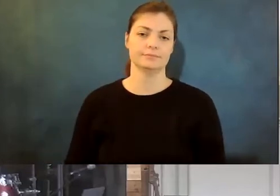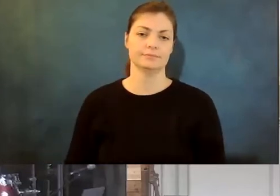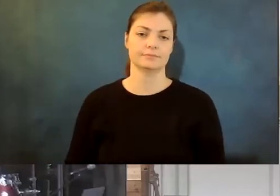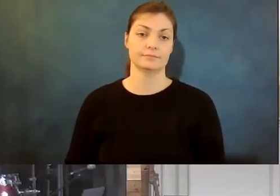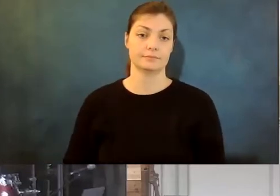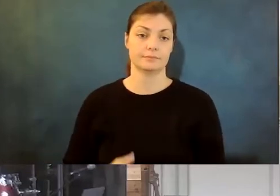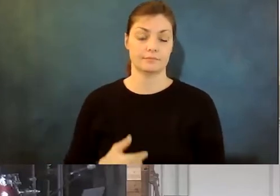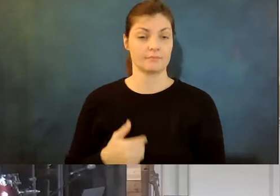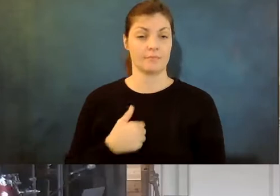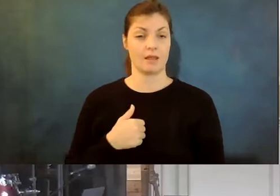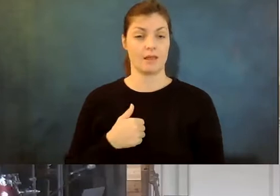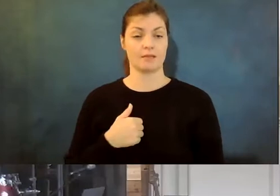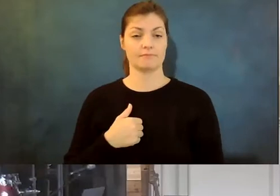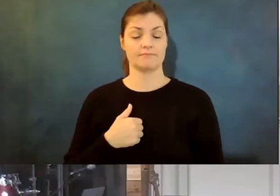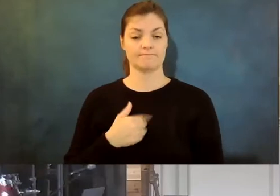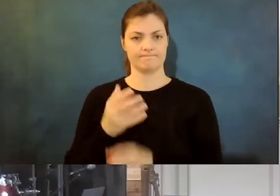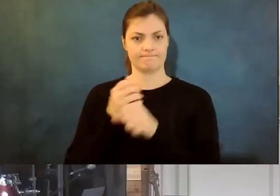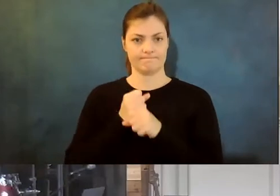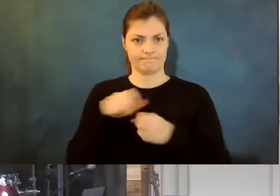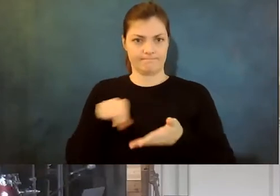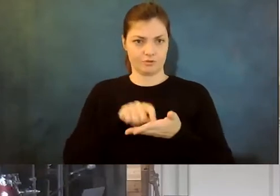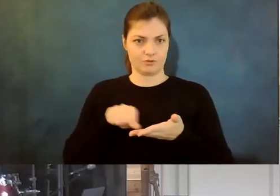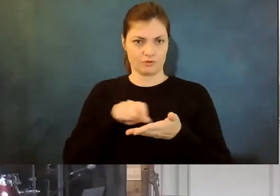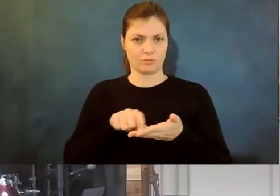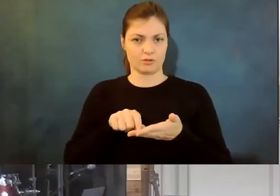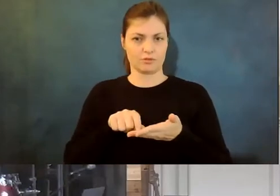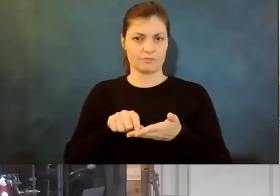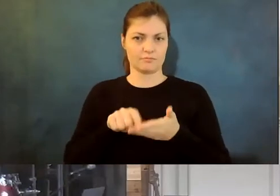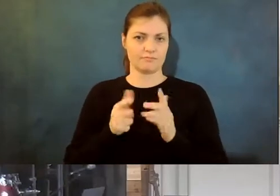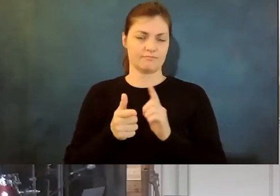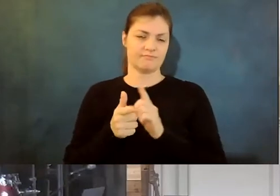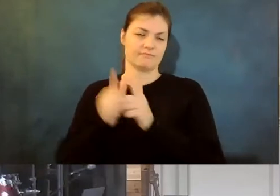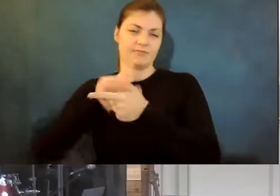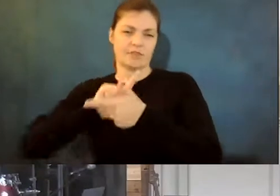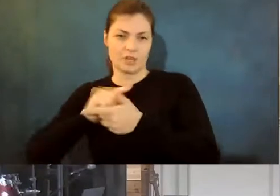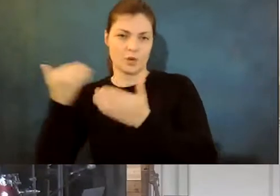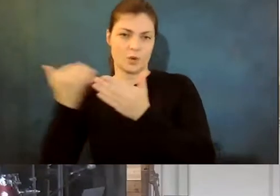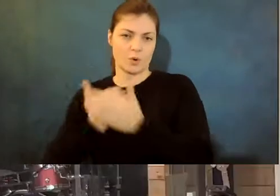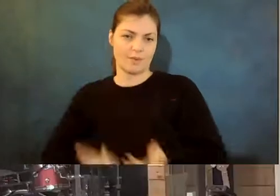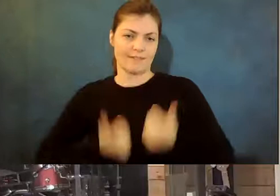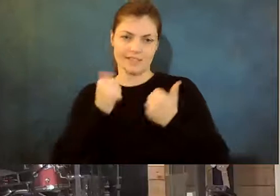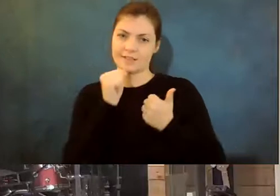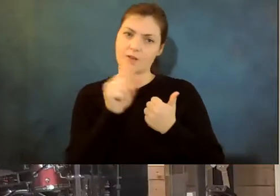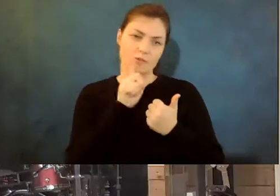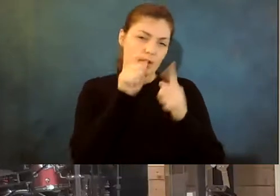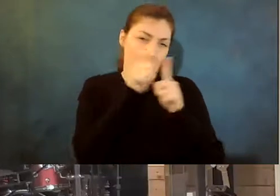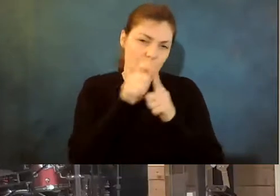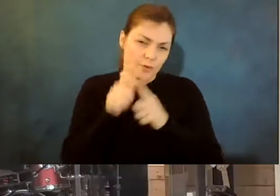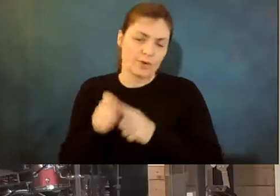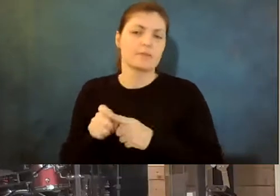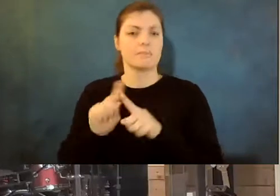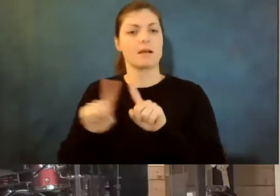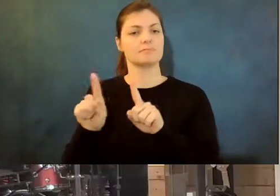I'm given this scripture in a paraphrase, the New Living Translation or paraphrase, because I love the way it's worded